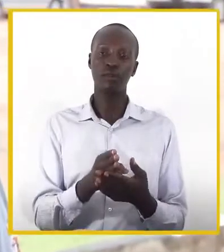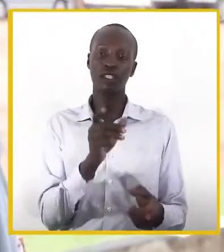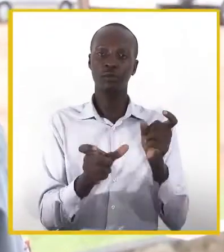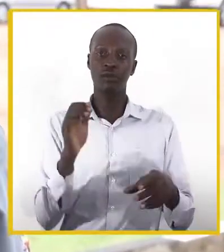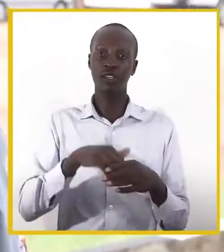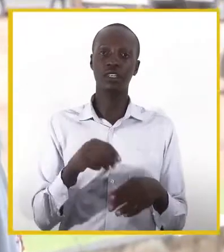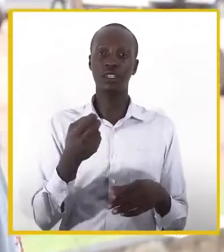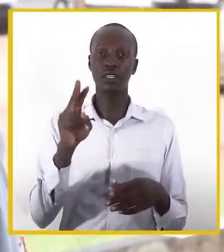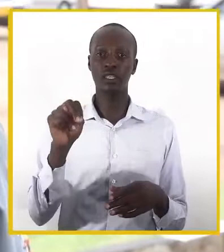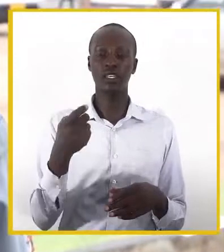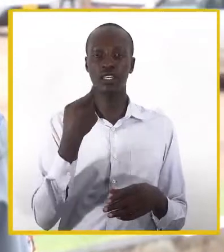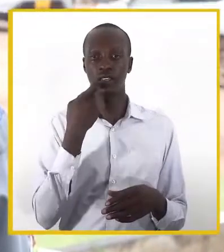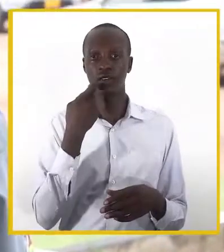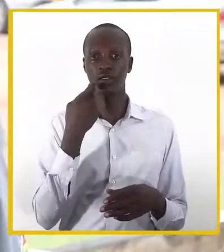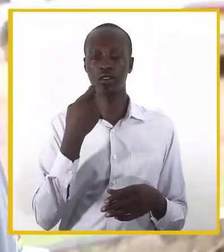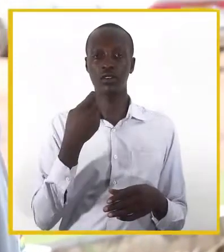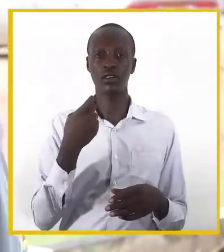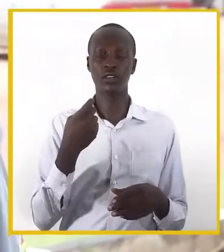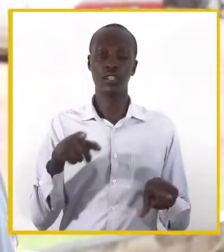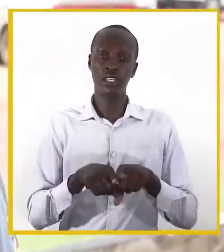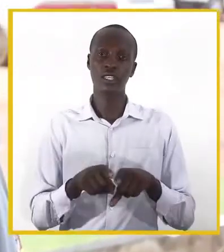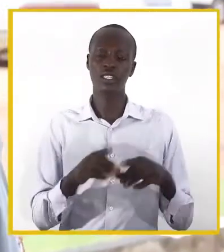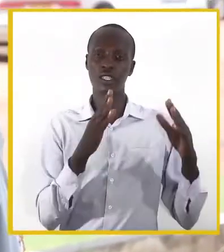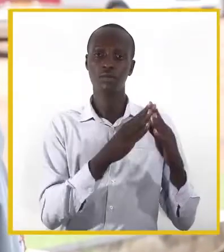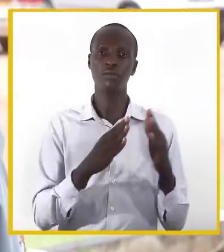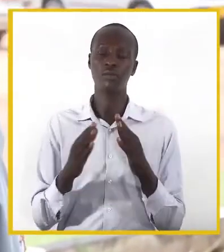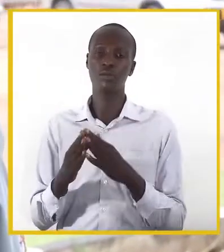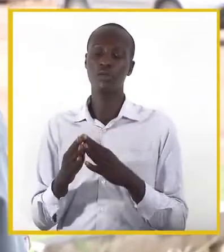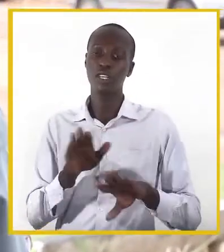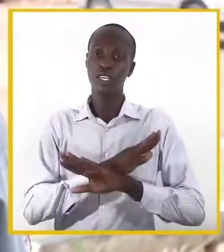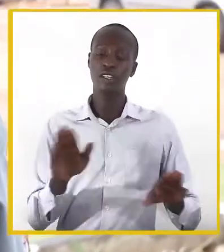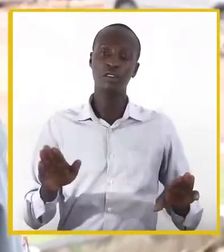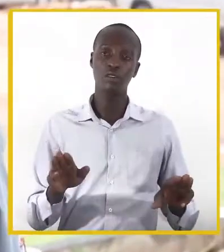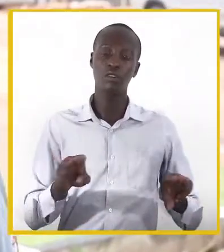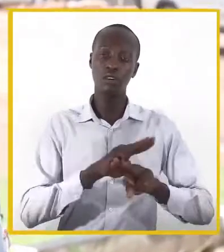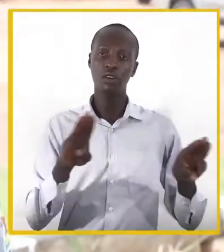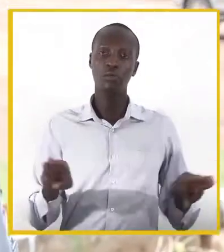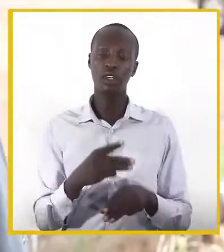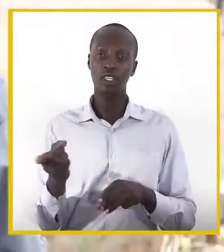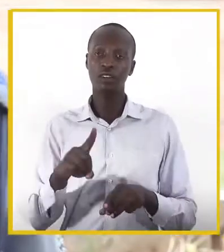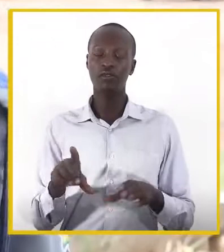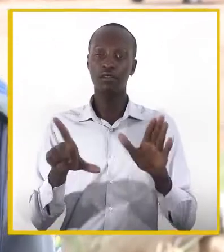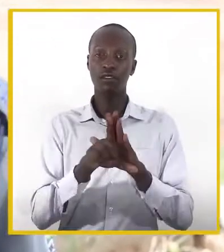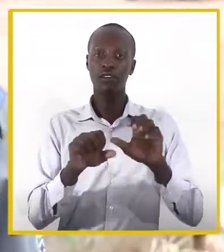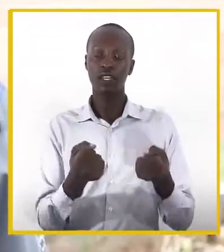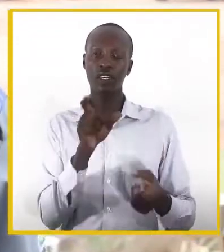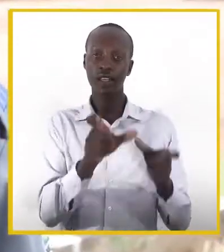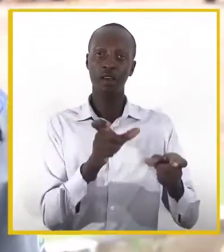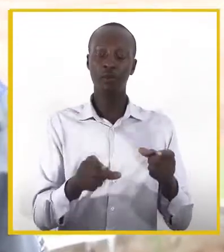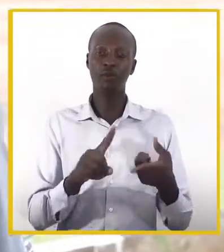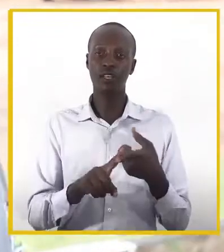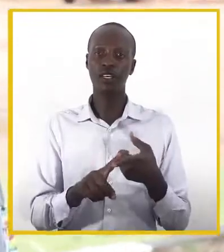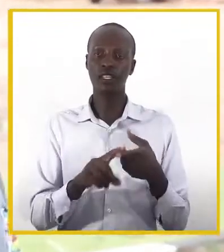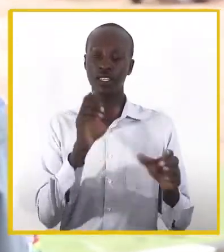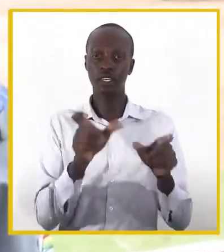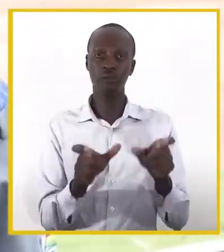that Norton area, Manyame district, is a no-go area for the machete-wielding gangs. They